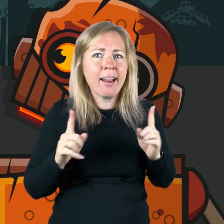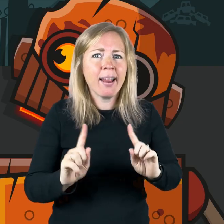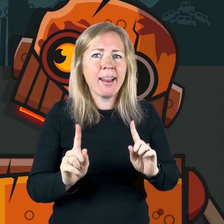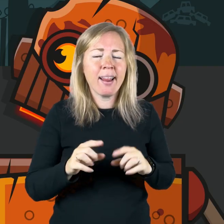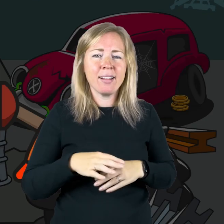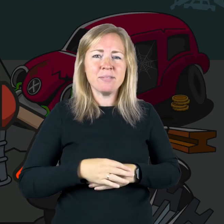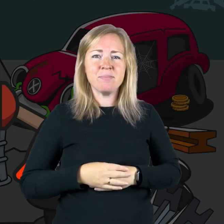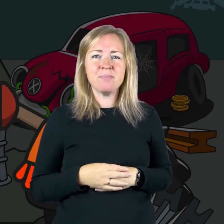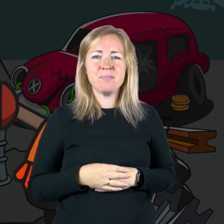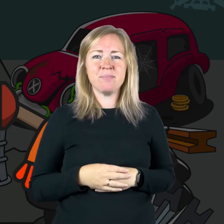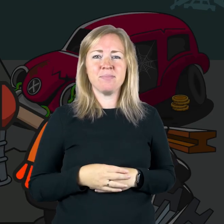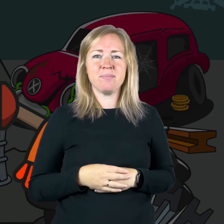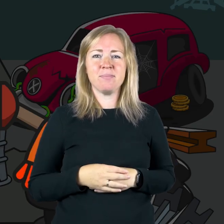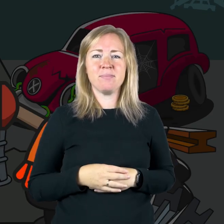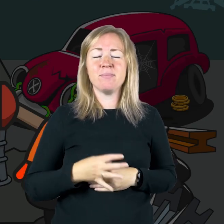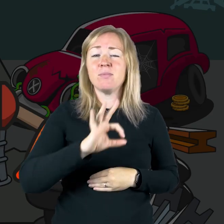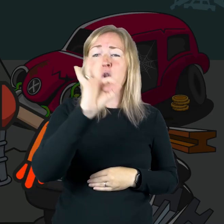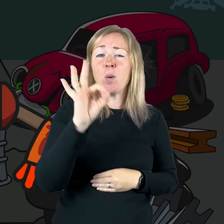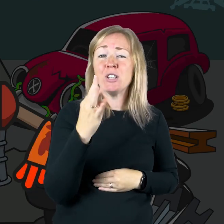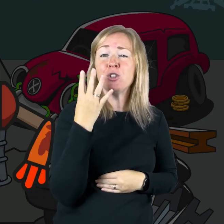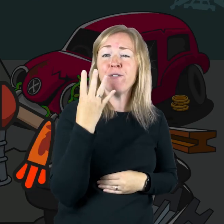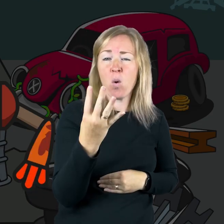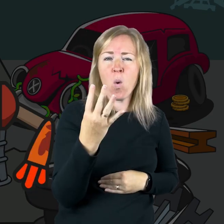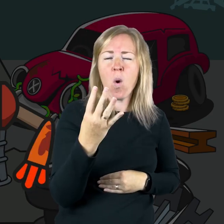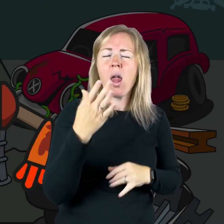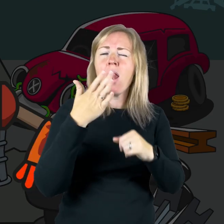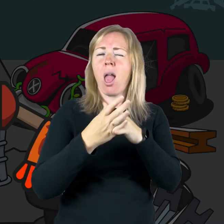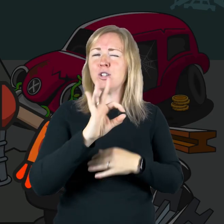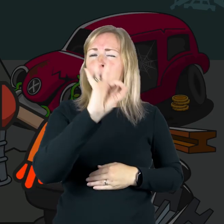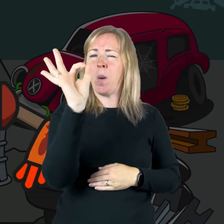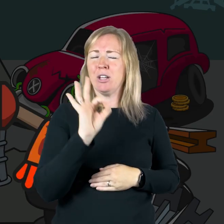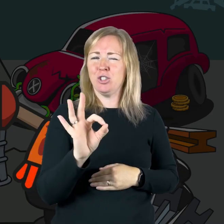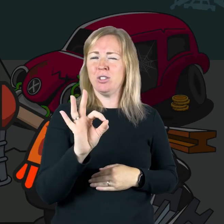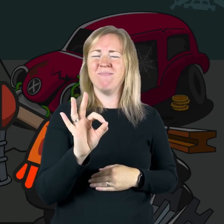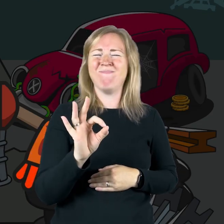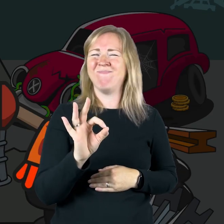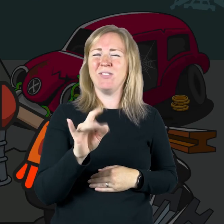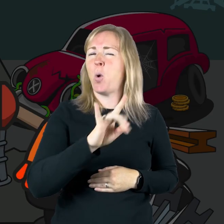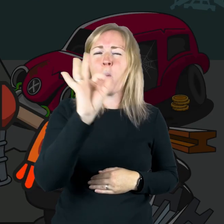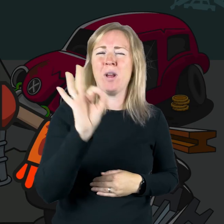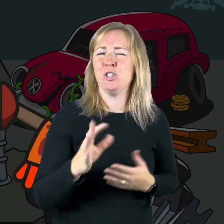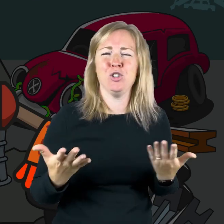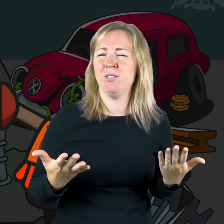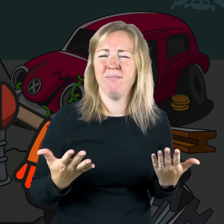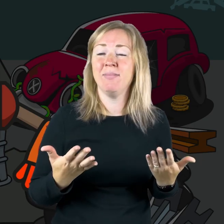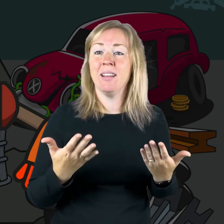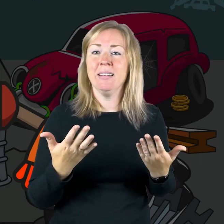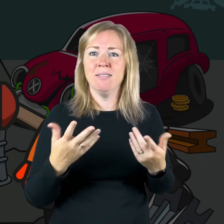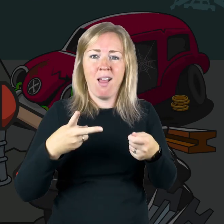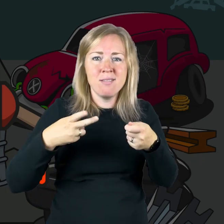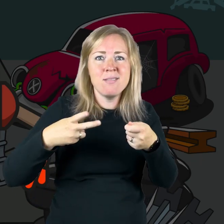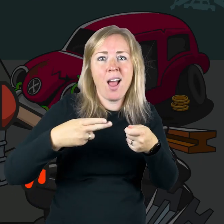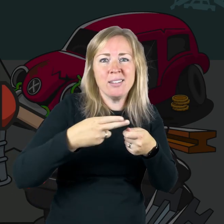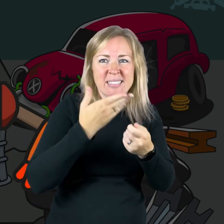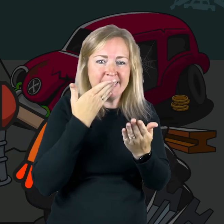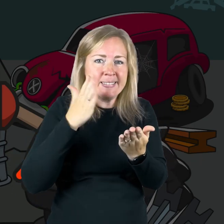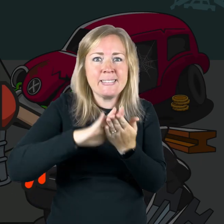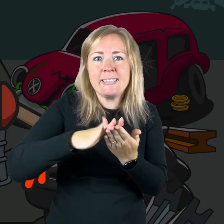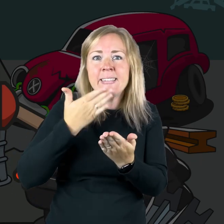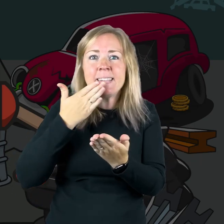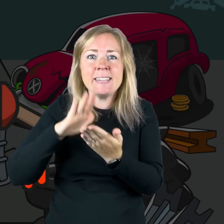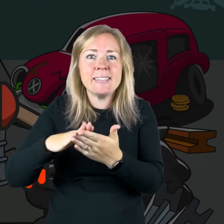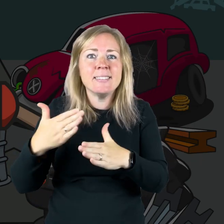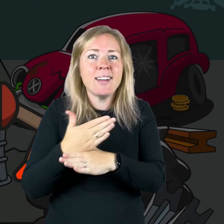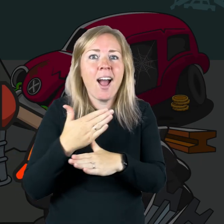feel? Question 4. And the last question is not a question, it's a cutting and